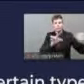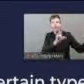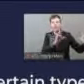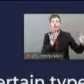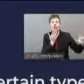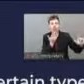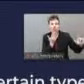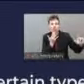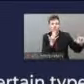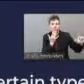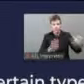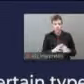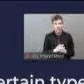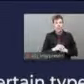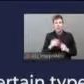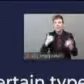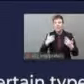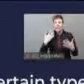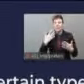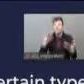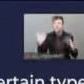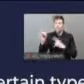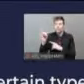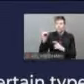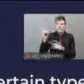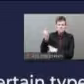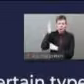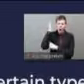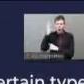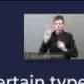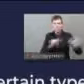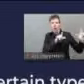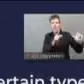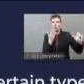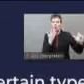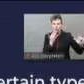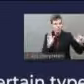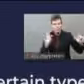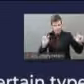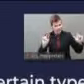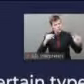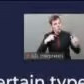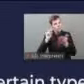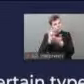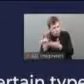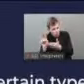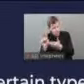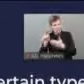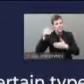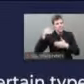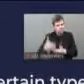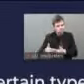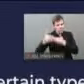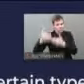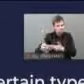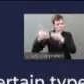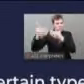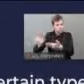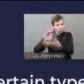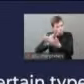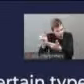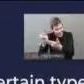right direction. All right, so the new public health order is expanding capacity limits for a variety